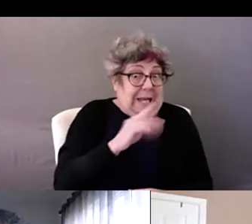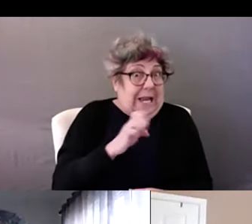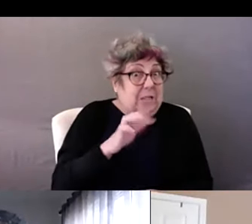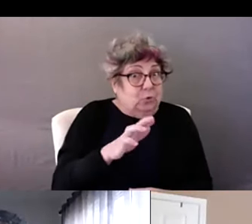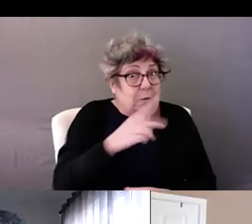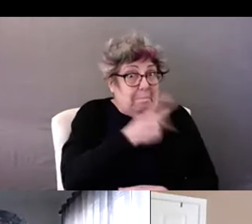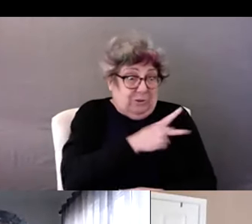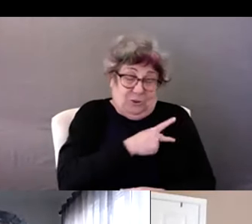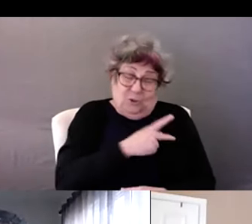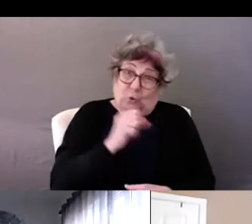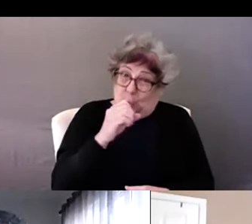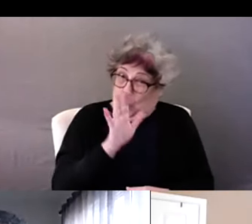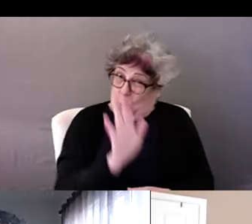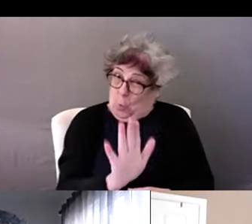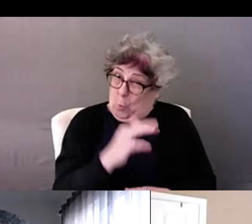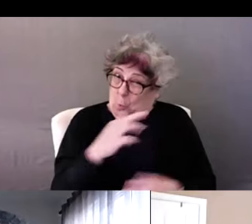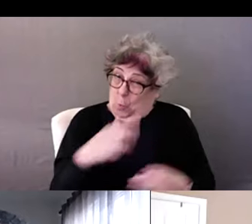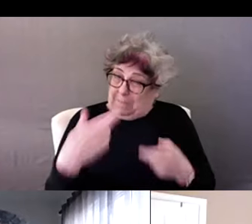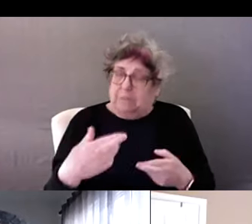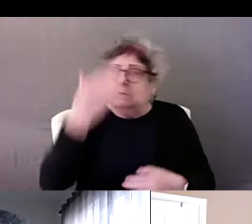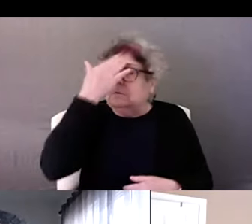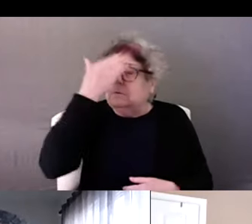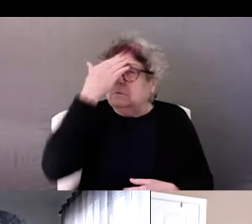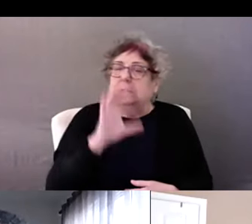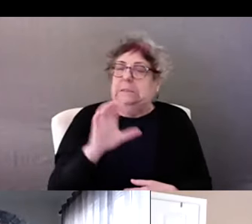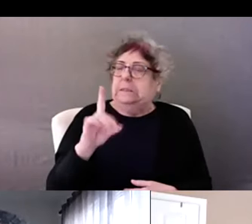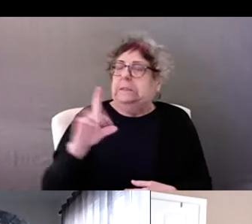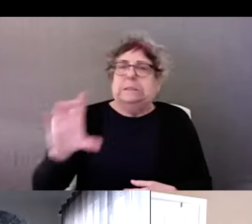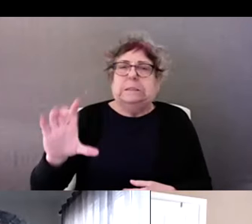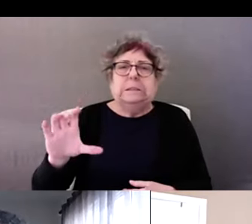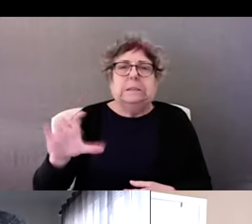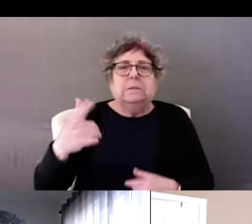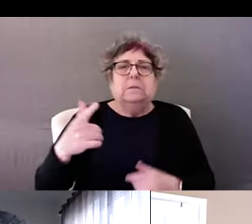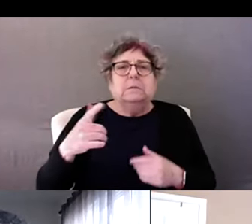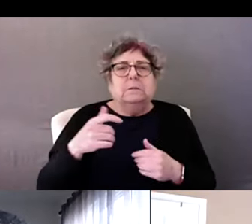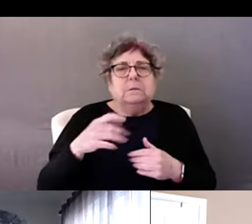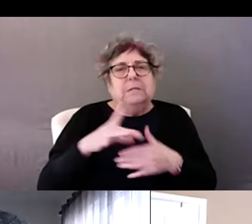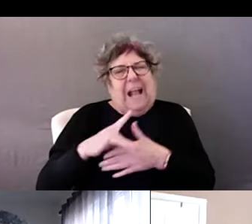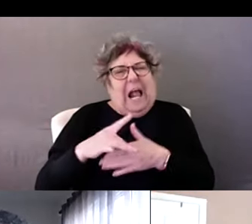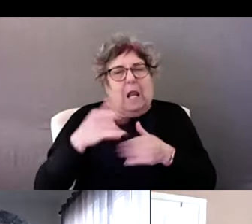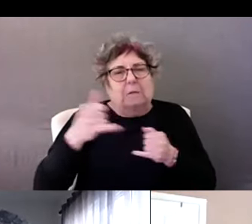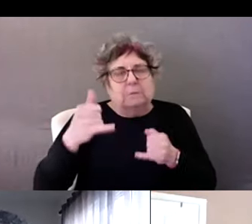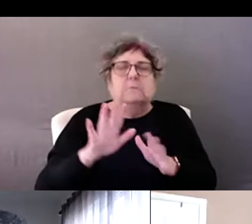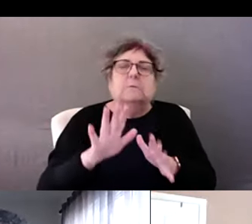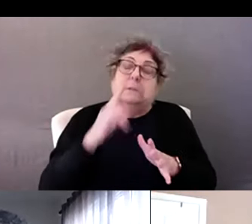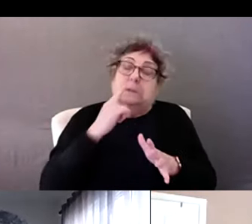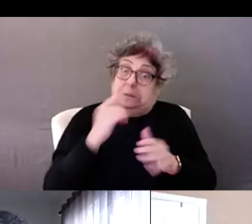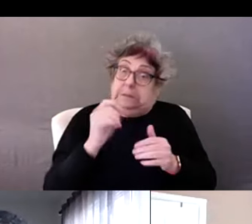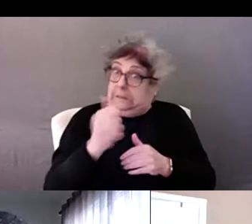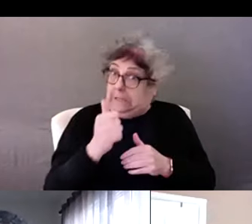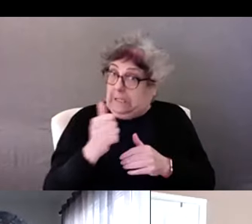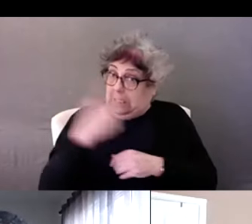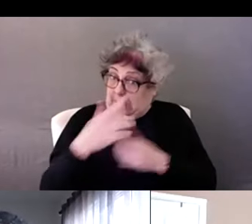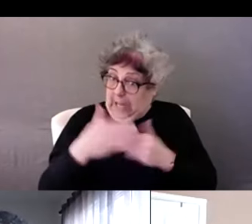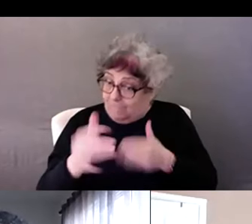Is the recommendation, because the CDC guidance is pretty much after the 10th day that you're clear to go